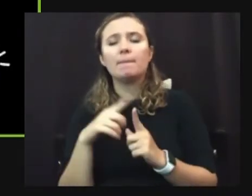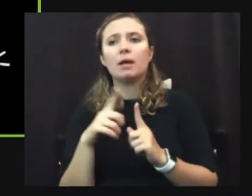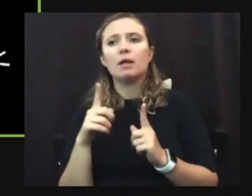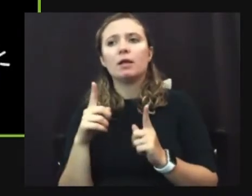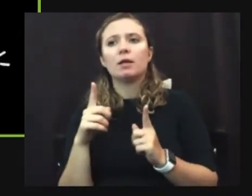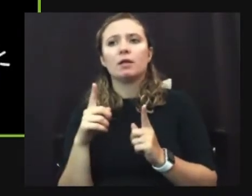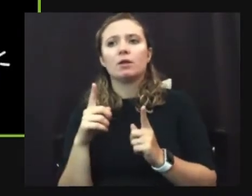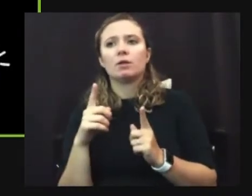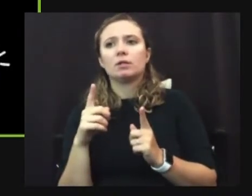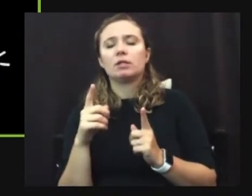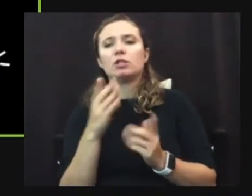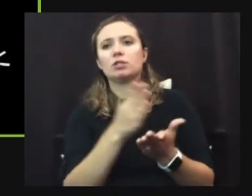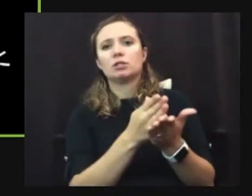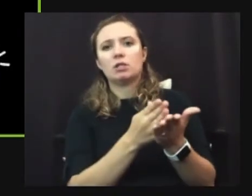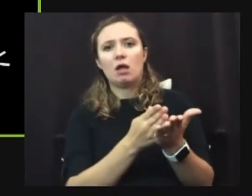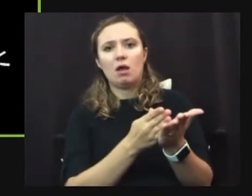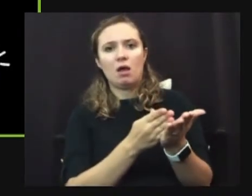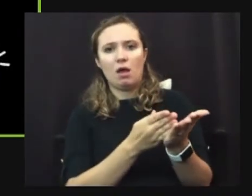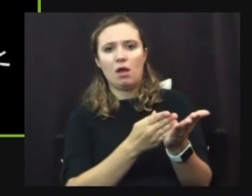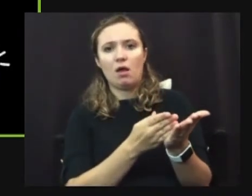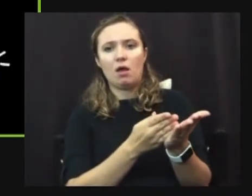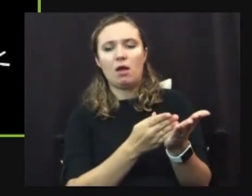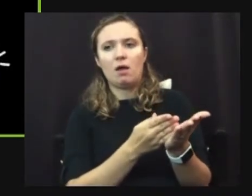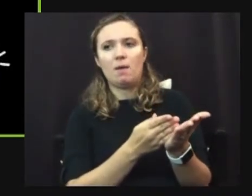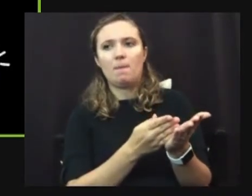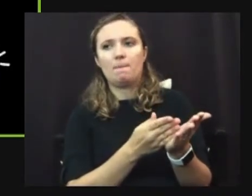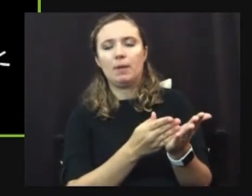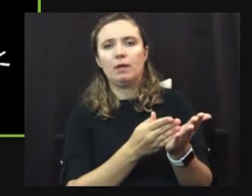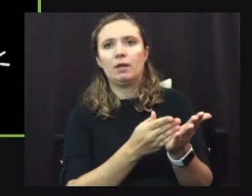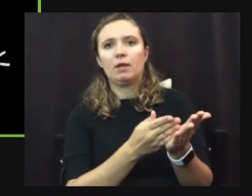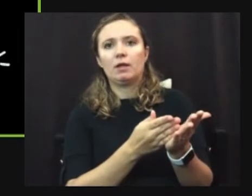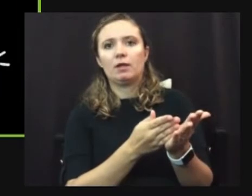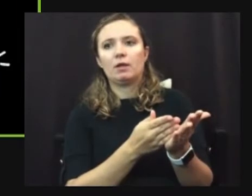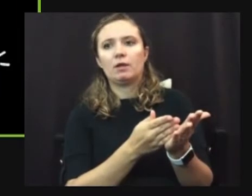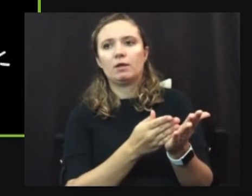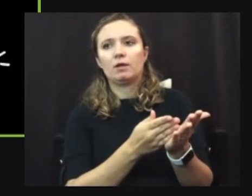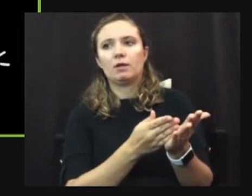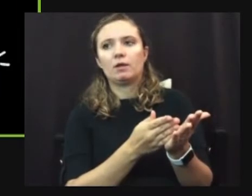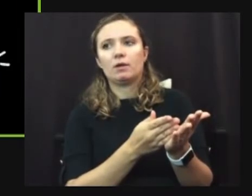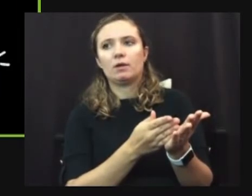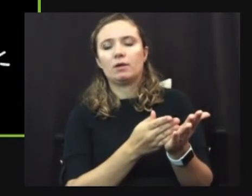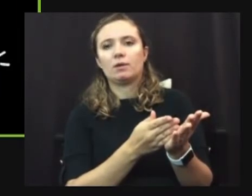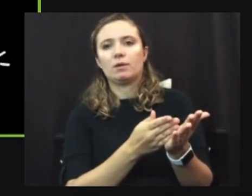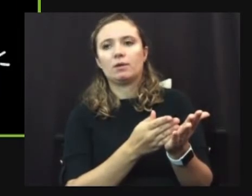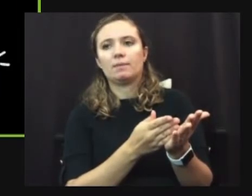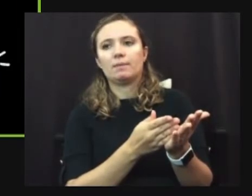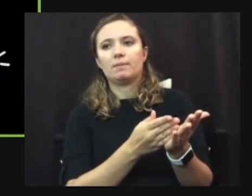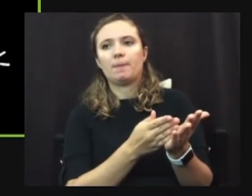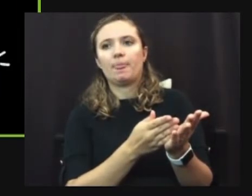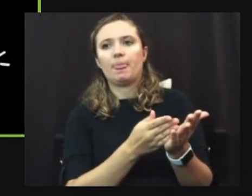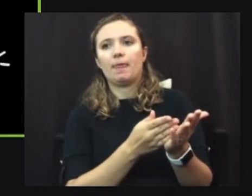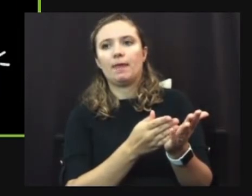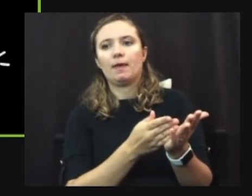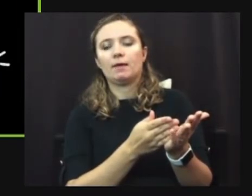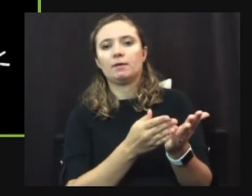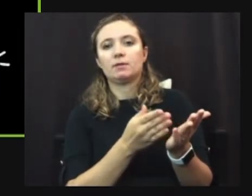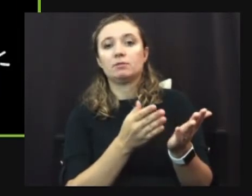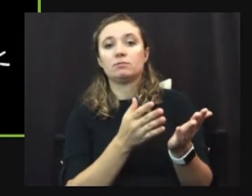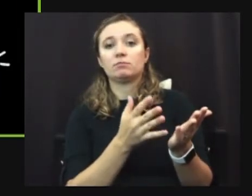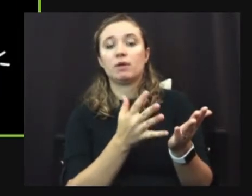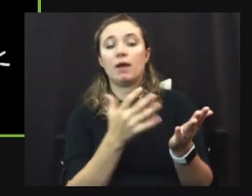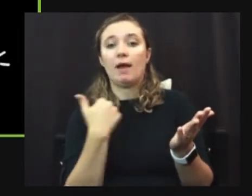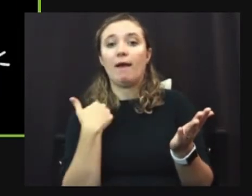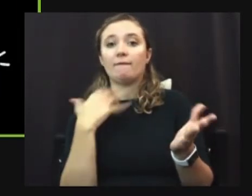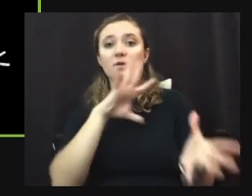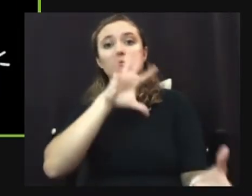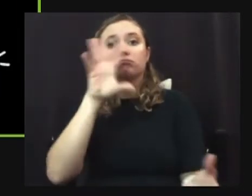we're speaking to the cumulative experience, and that does not mean that every single